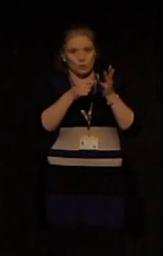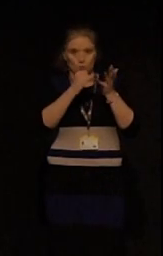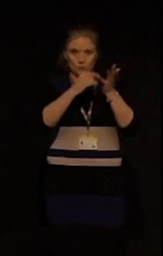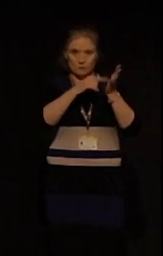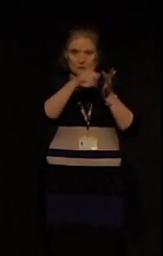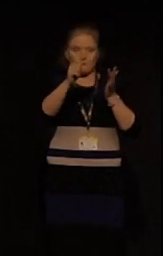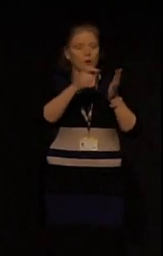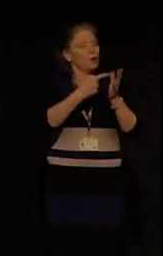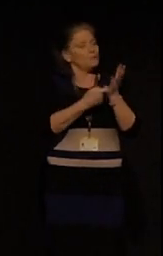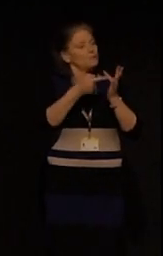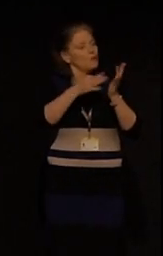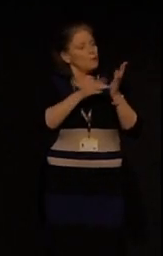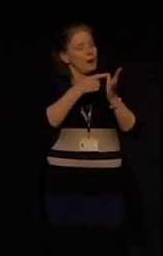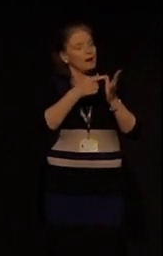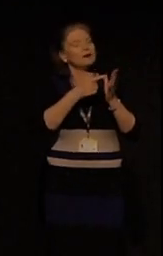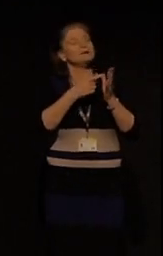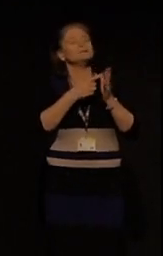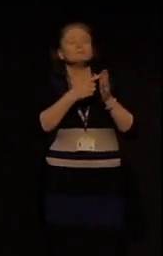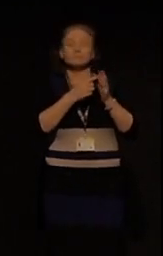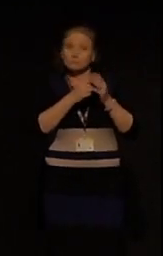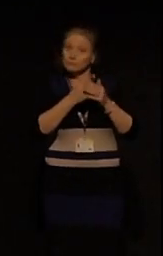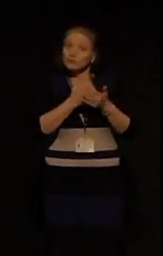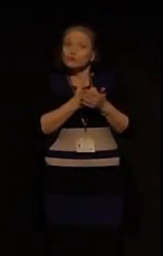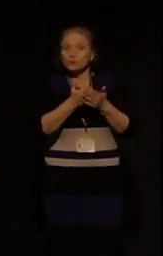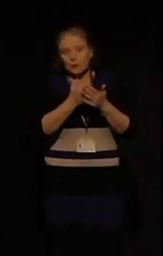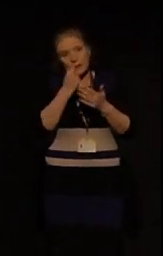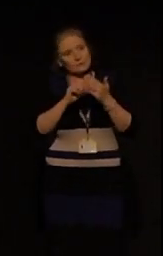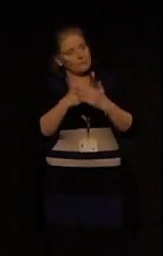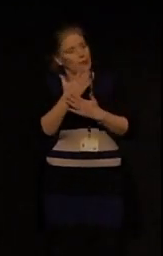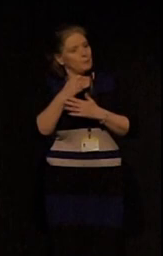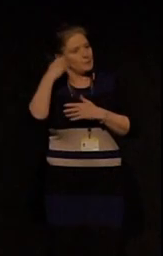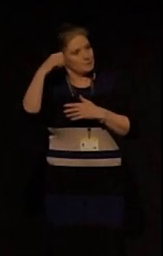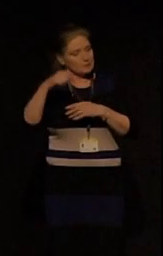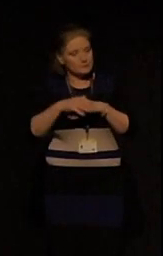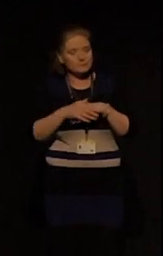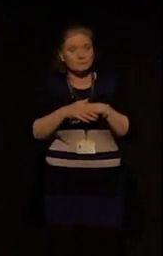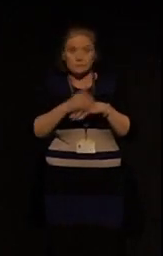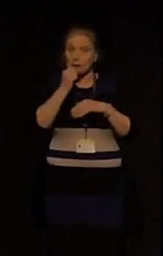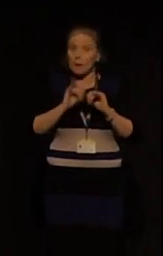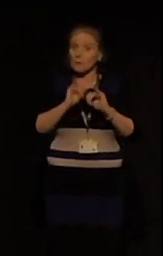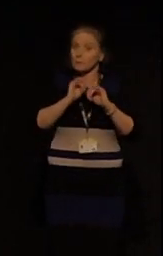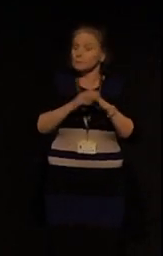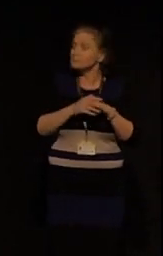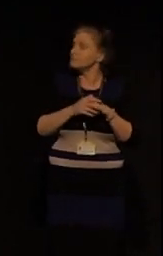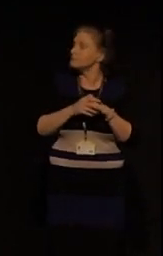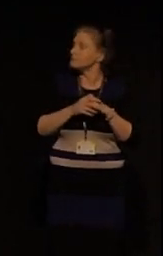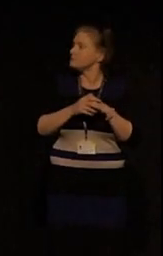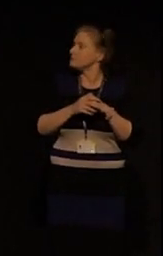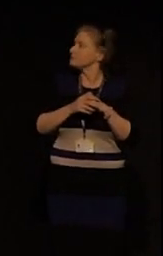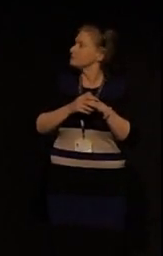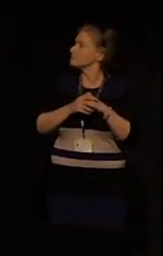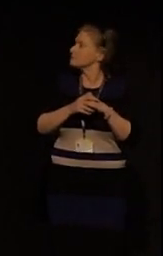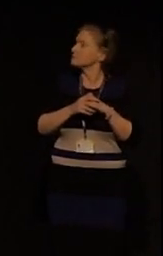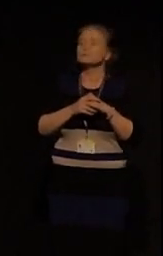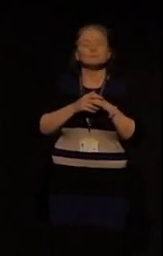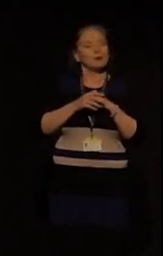schwannomas often develop tinnitus and can be quite severe. What happens to